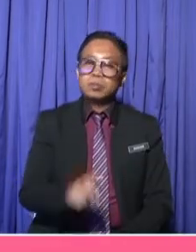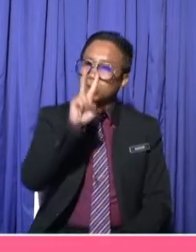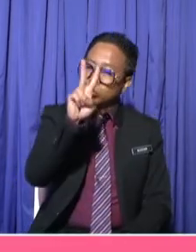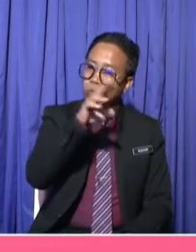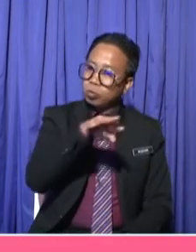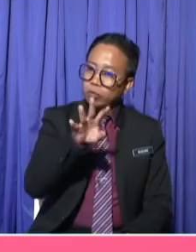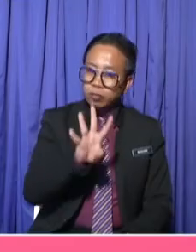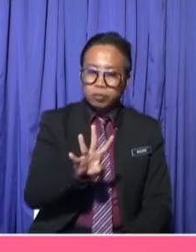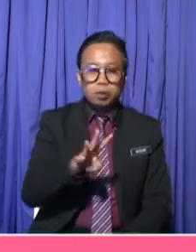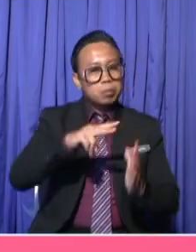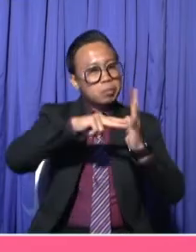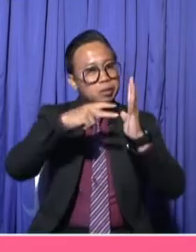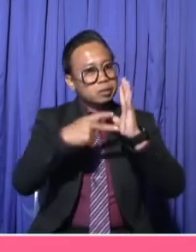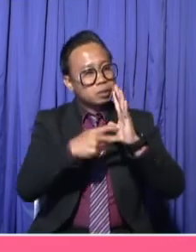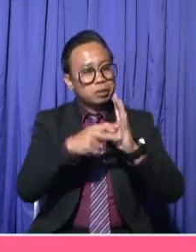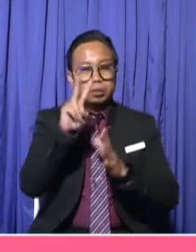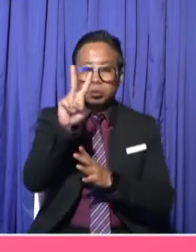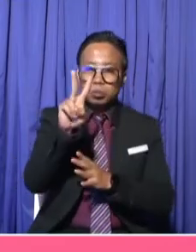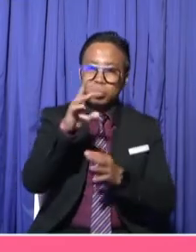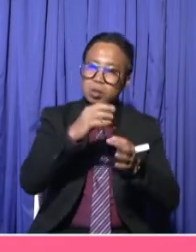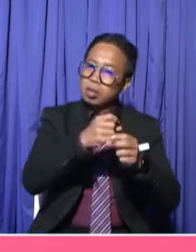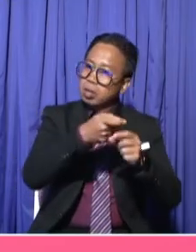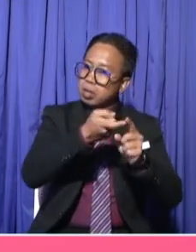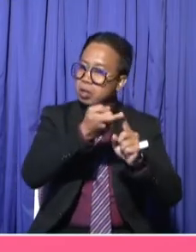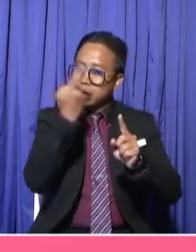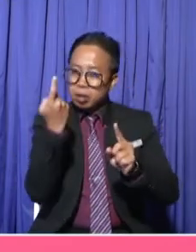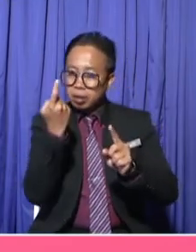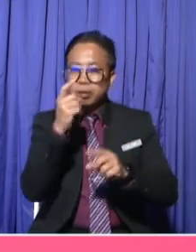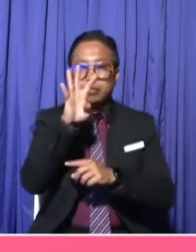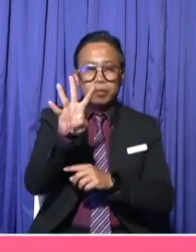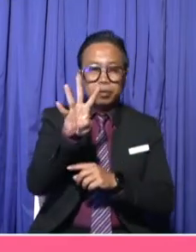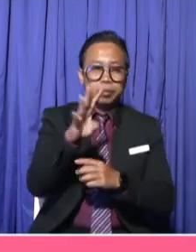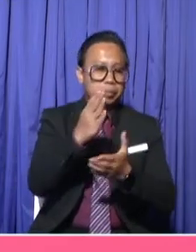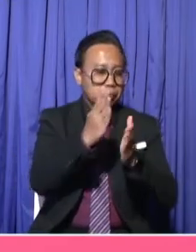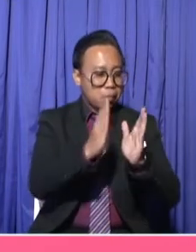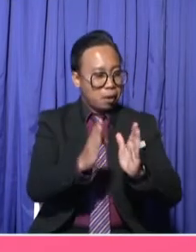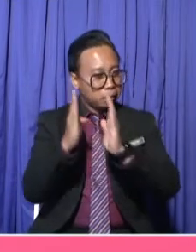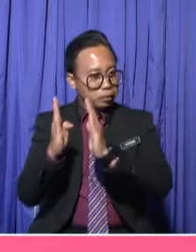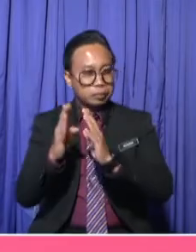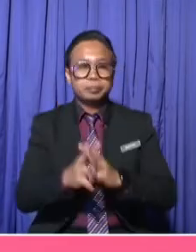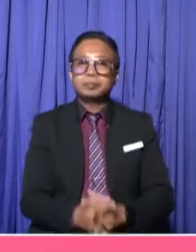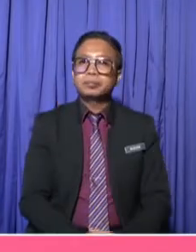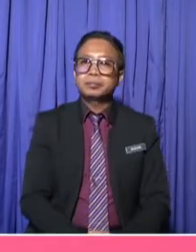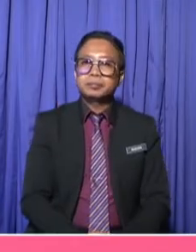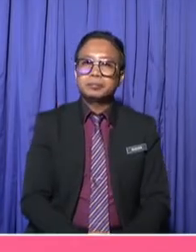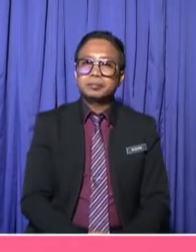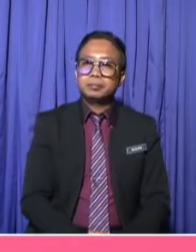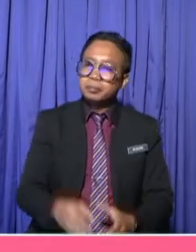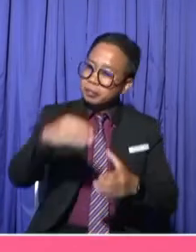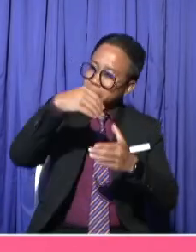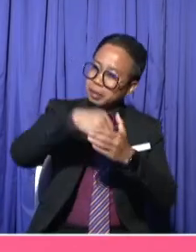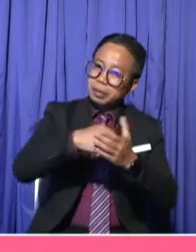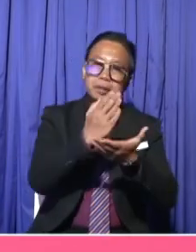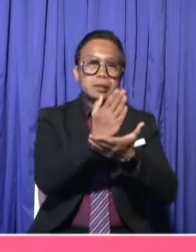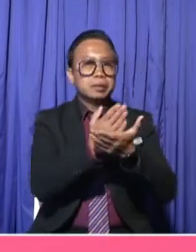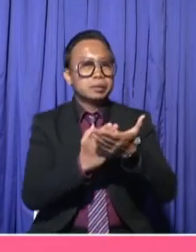2/4 means 2 out of 4 equal parts. In the middle of this